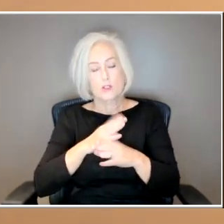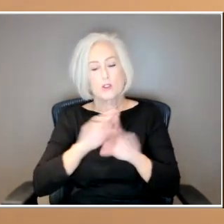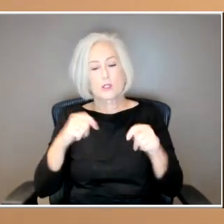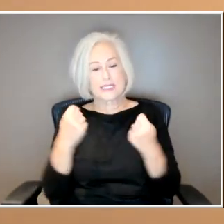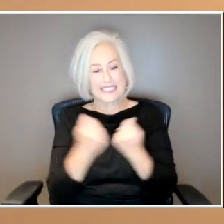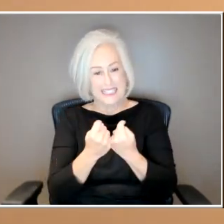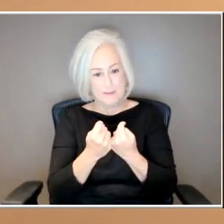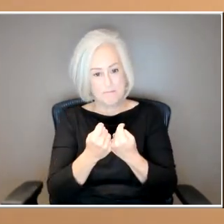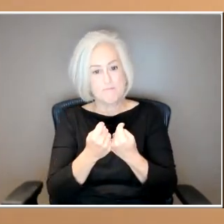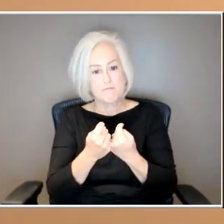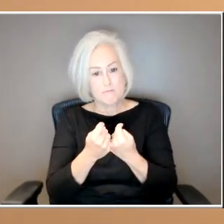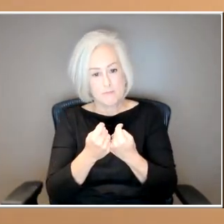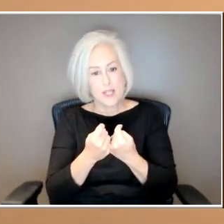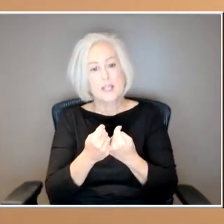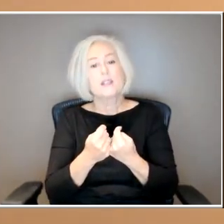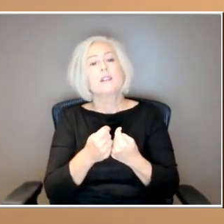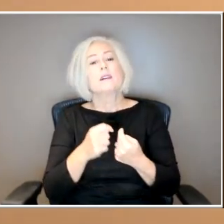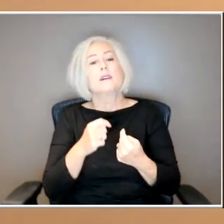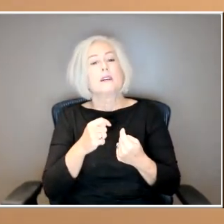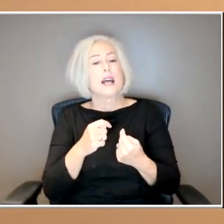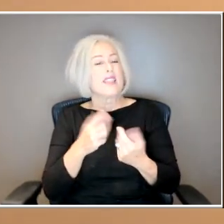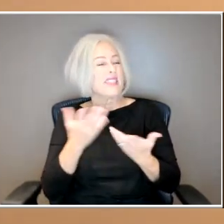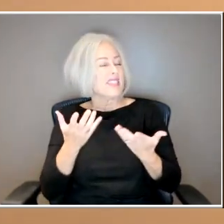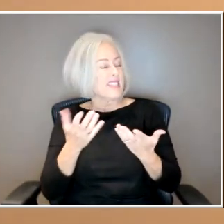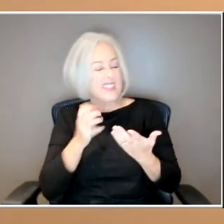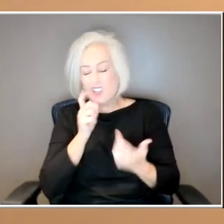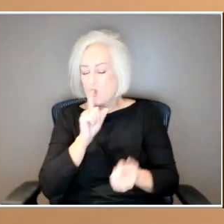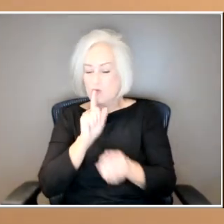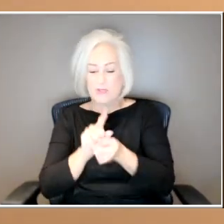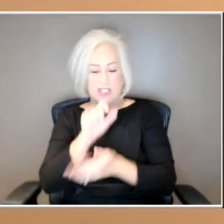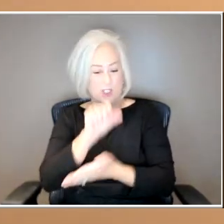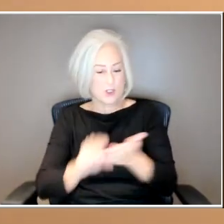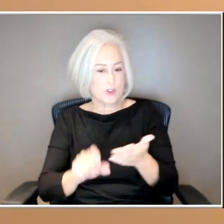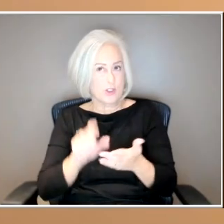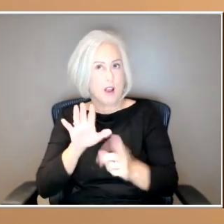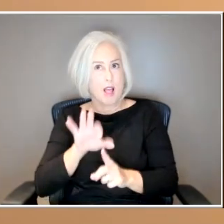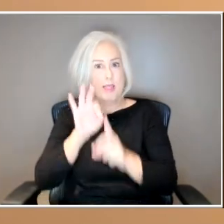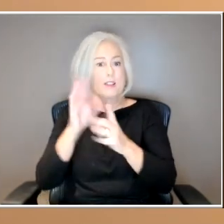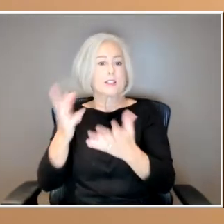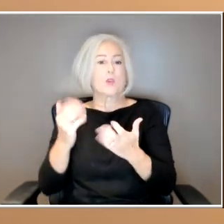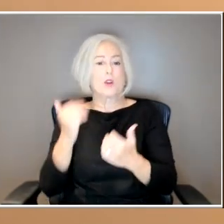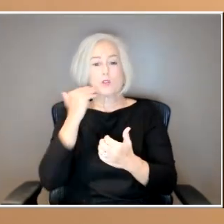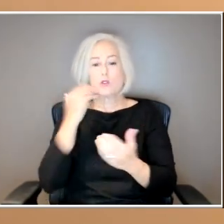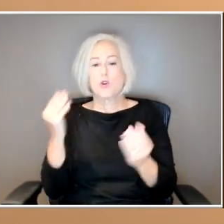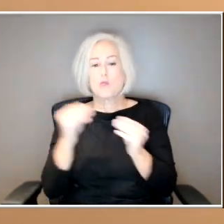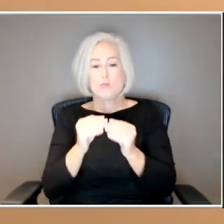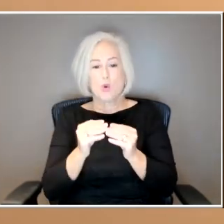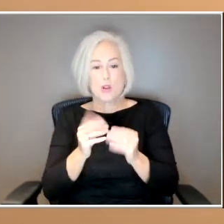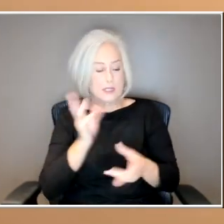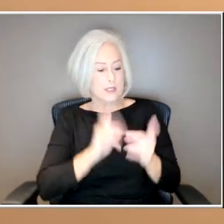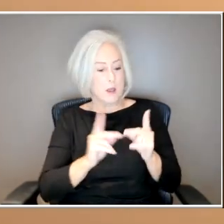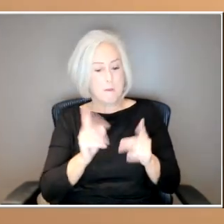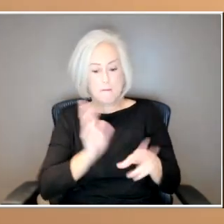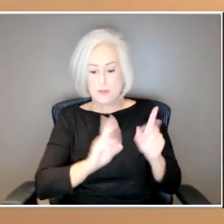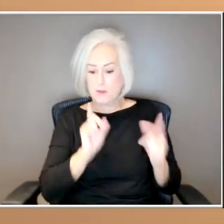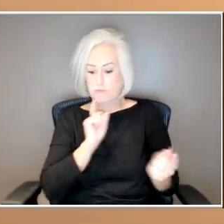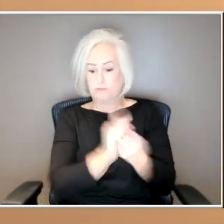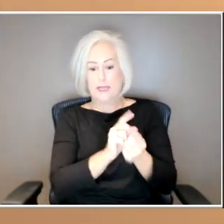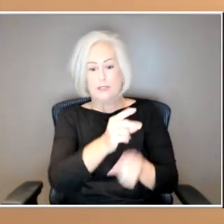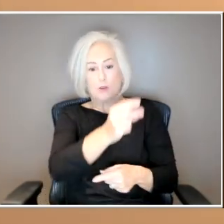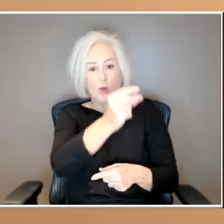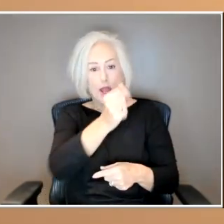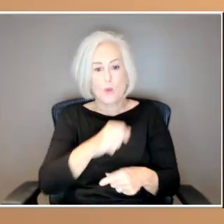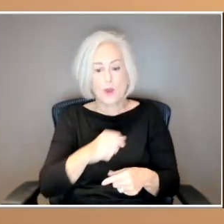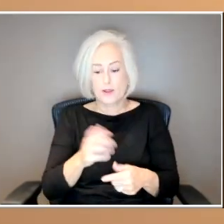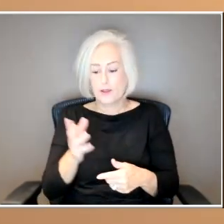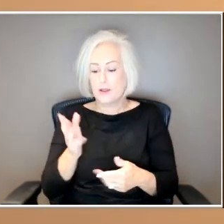with a surgeon unless they were interested in learning more. Some patients are really interested in that, meet with us right away. Some people, it's not on the table for them, they